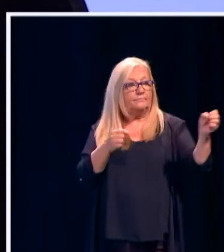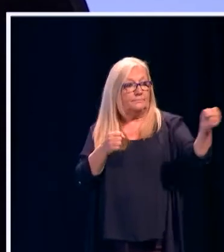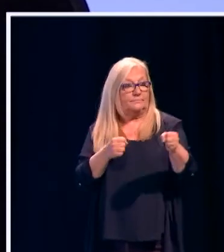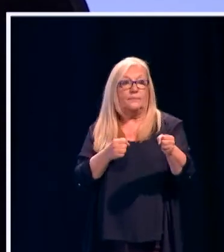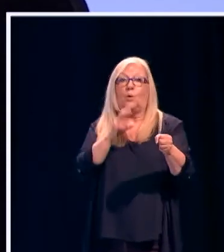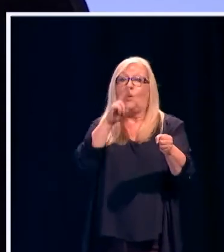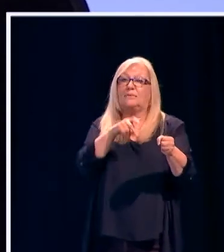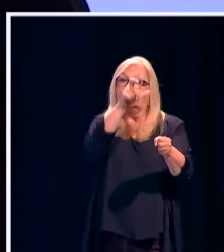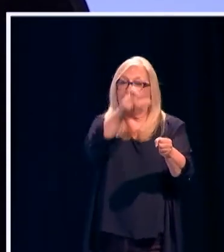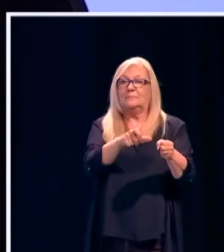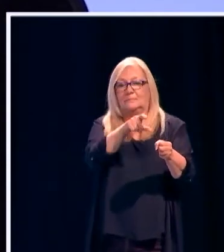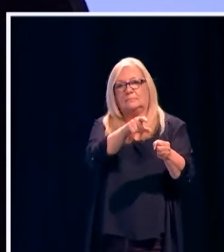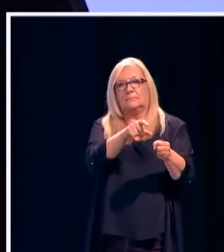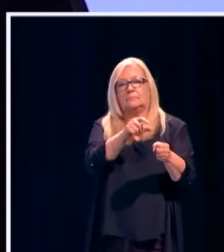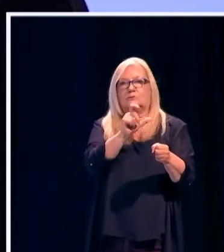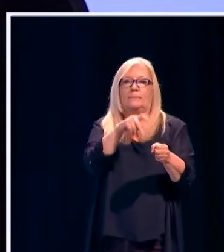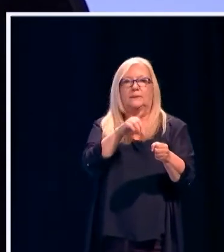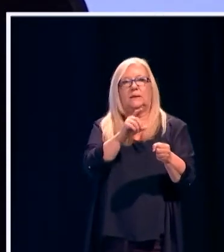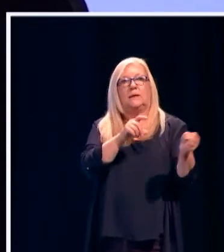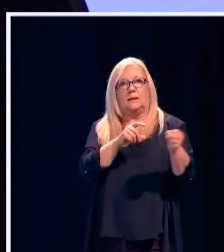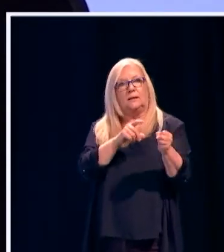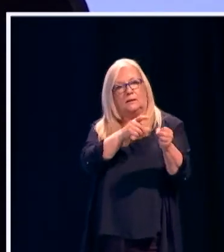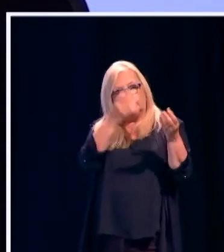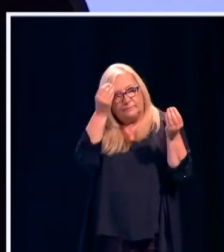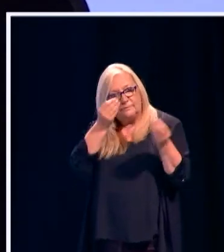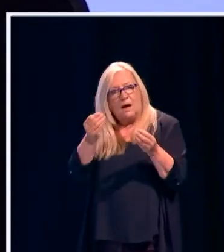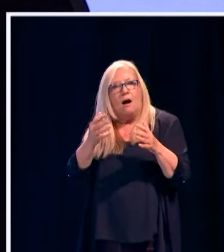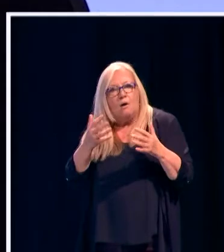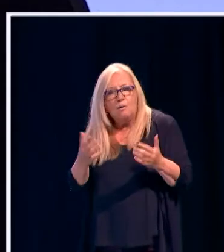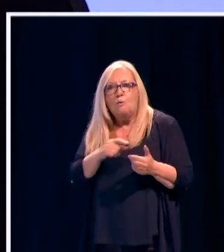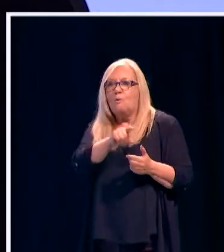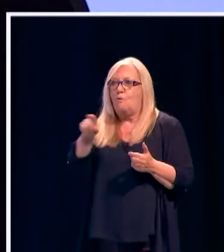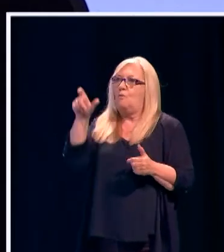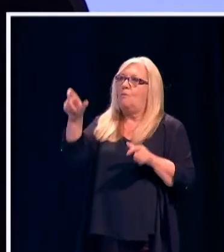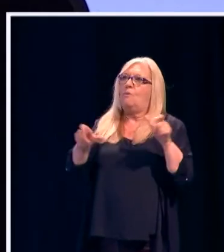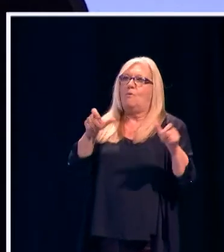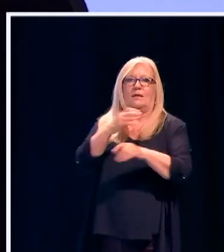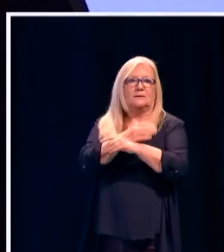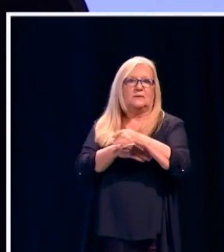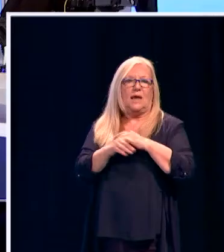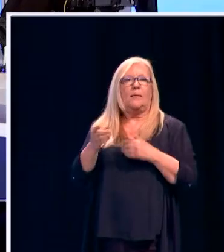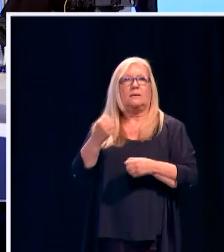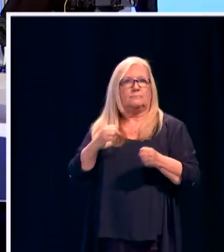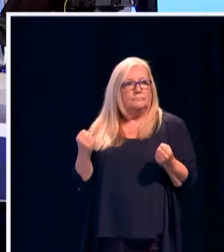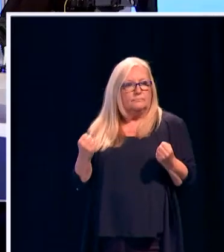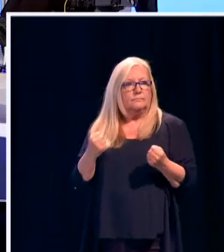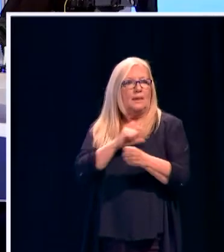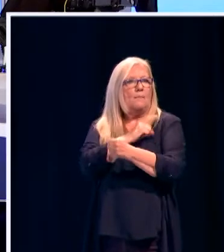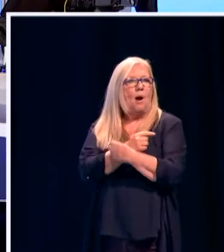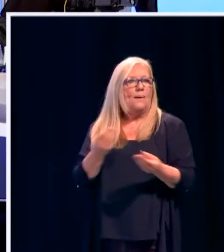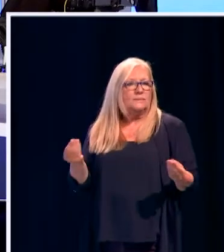to ensure economic empowerment of unreached people with disabilities.